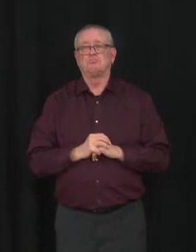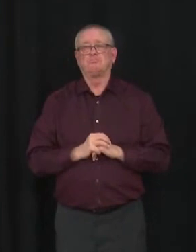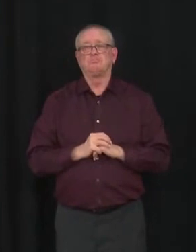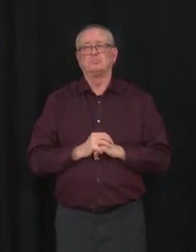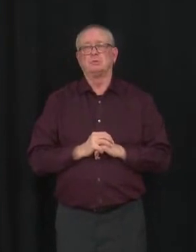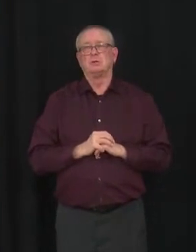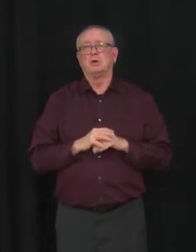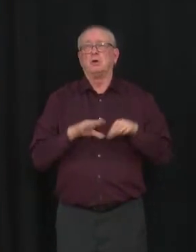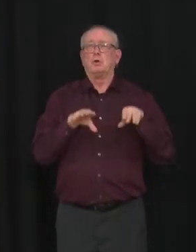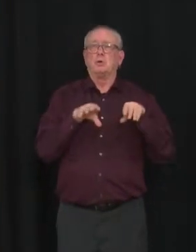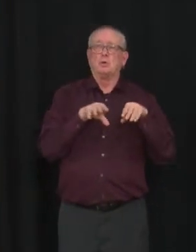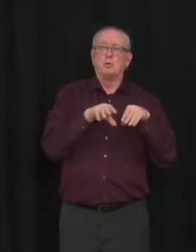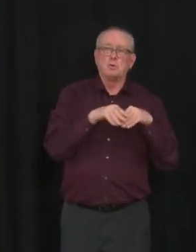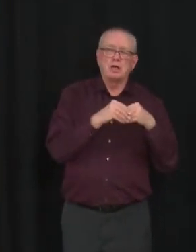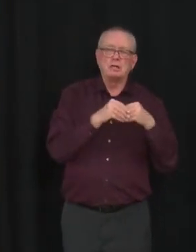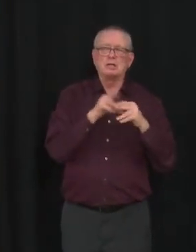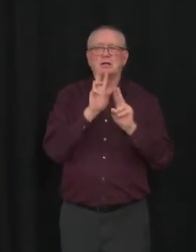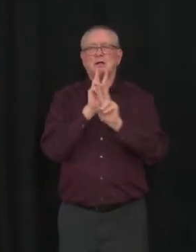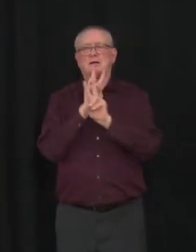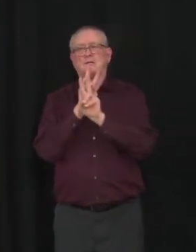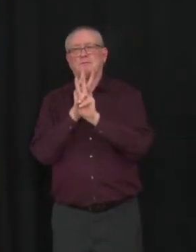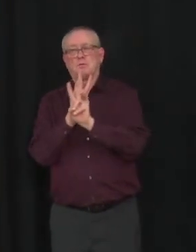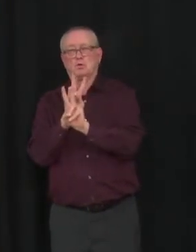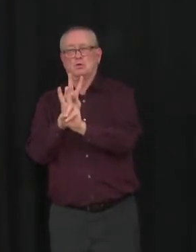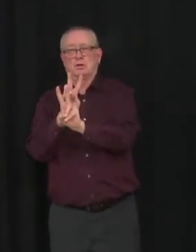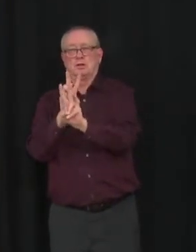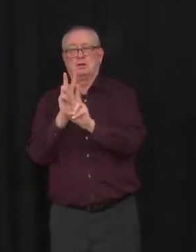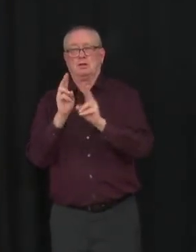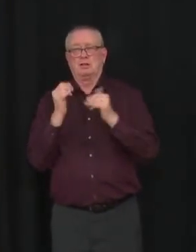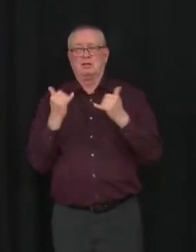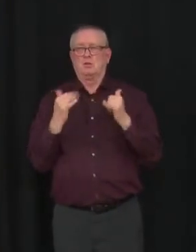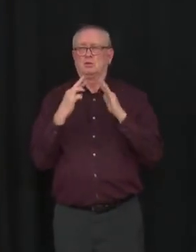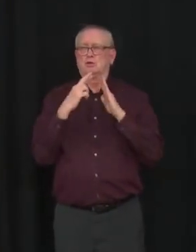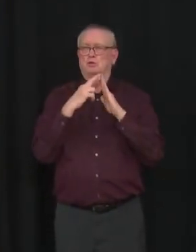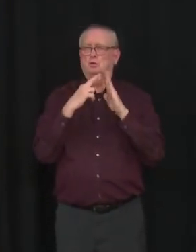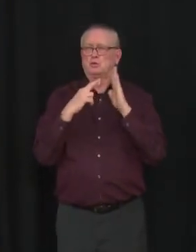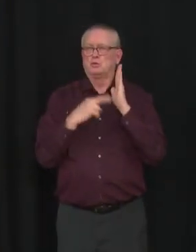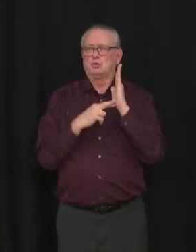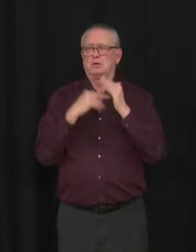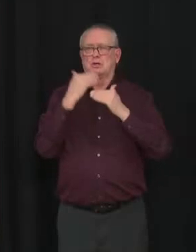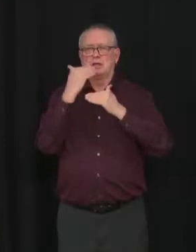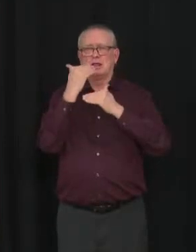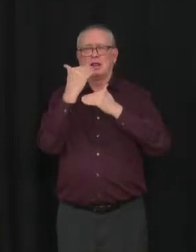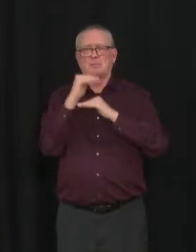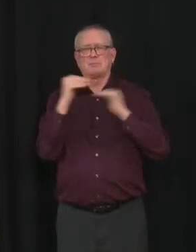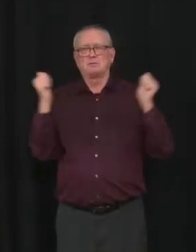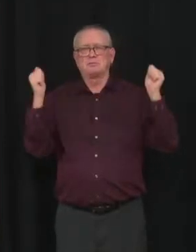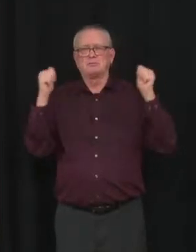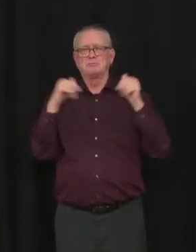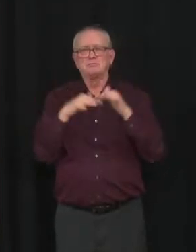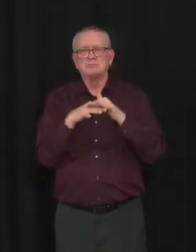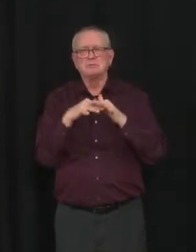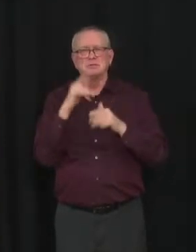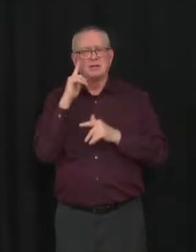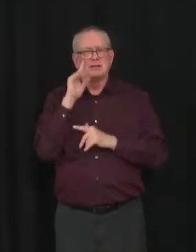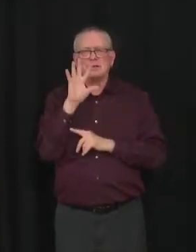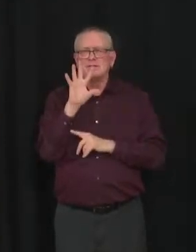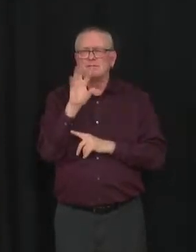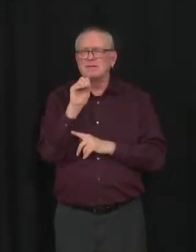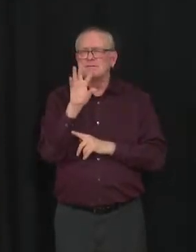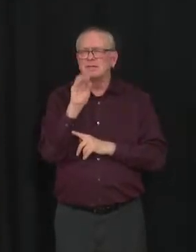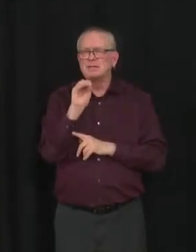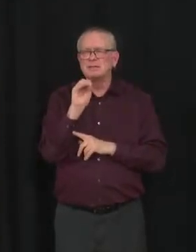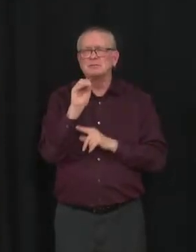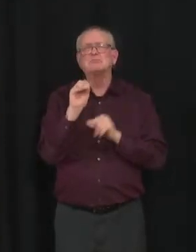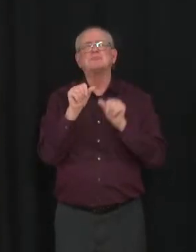and funerals, for example, the current attendance limit is, I believe it's 50 for those events. The same rules would